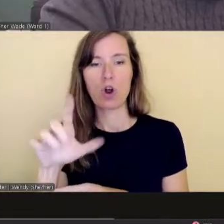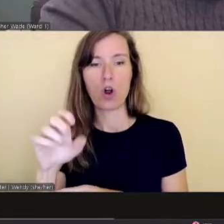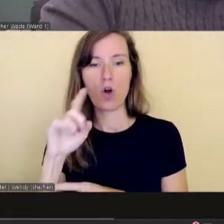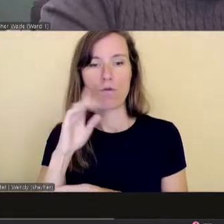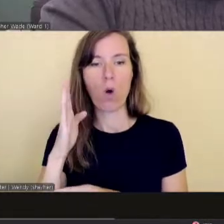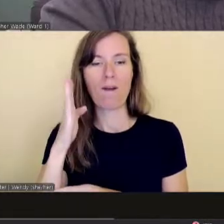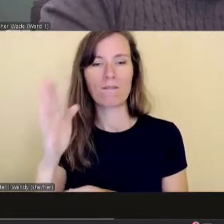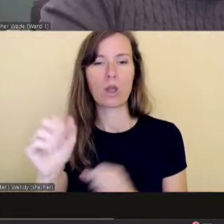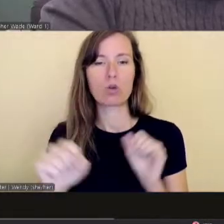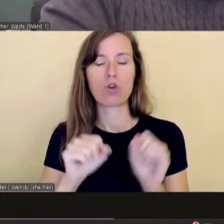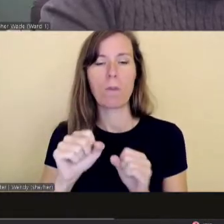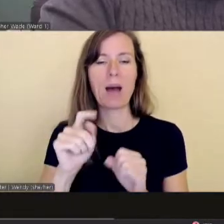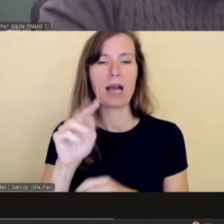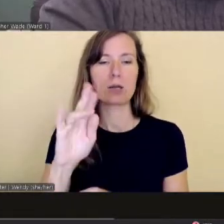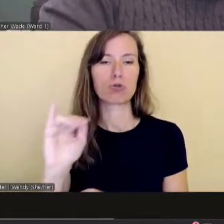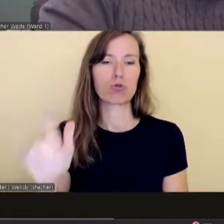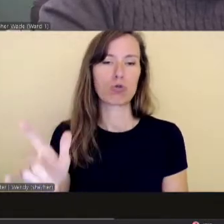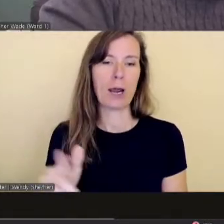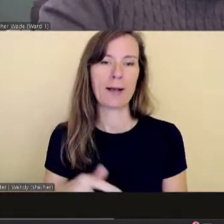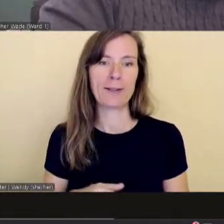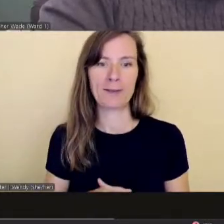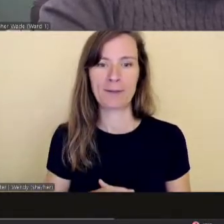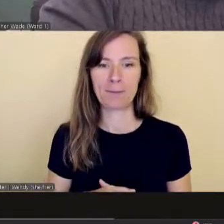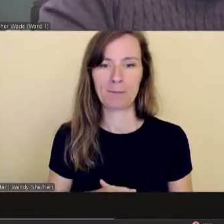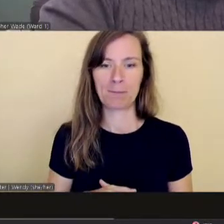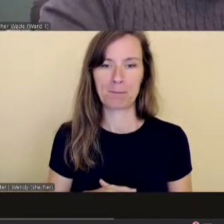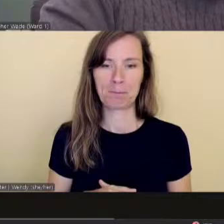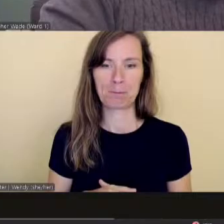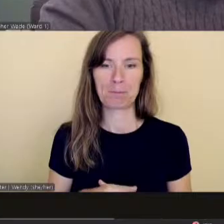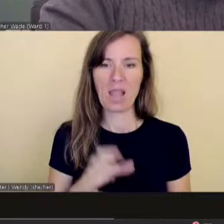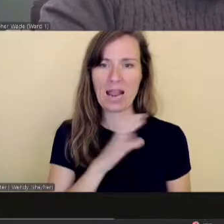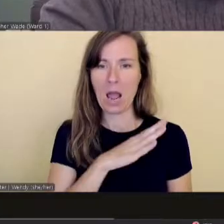I know you have questions or concerns as it relates to that.